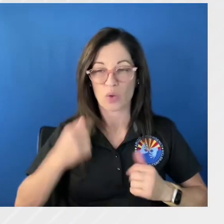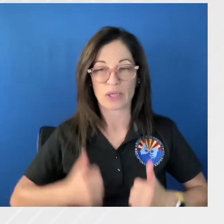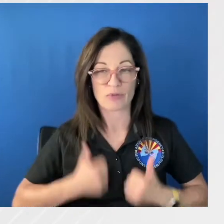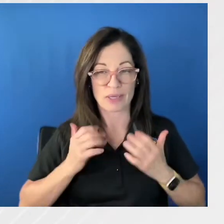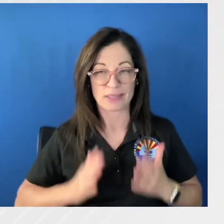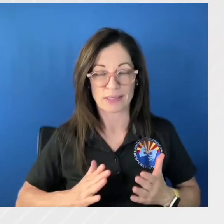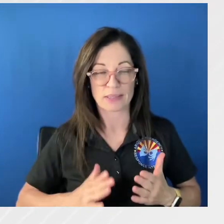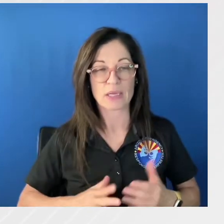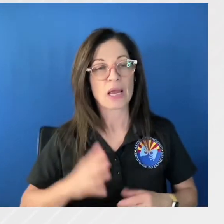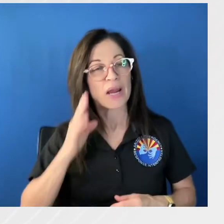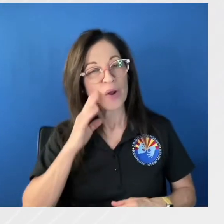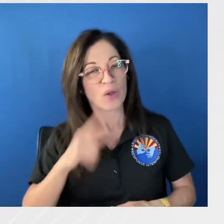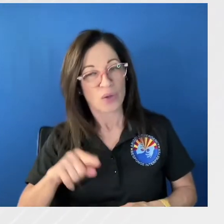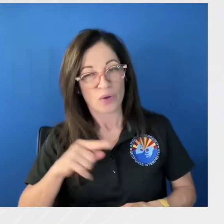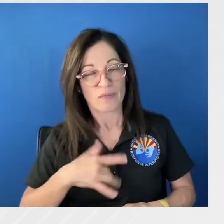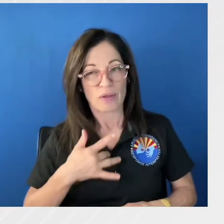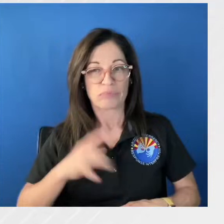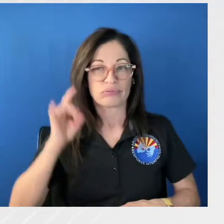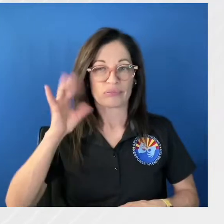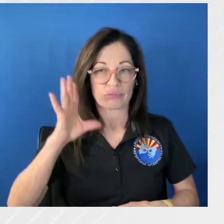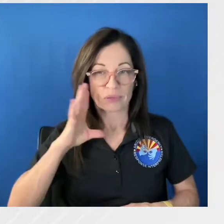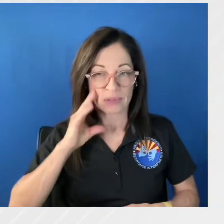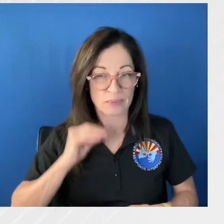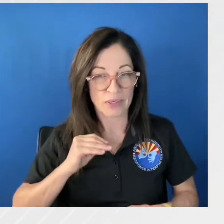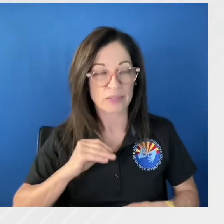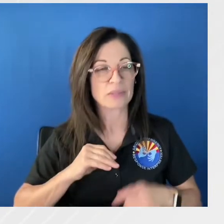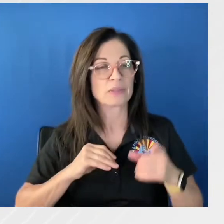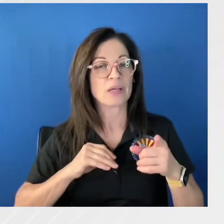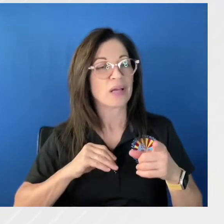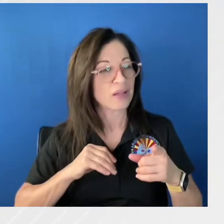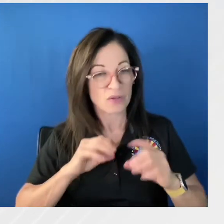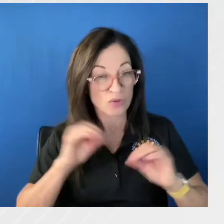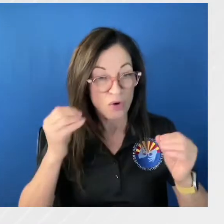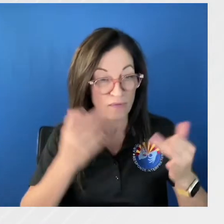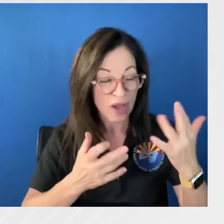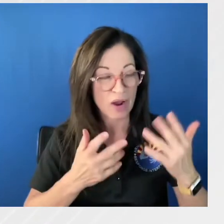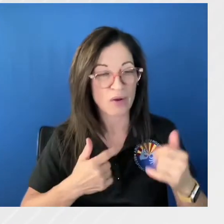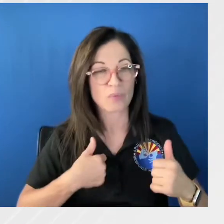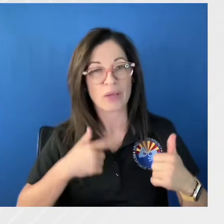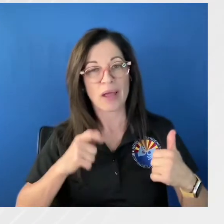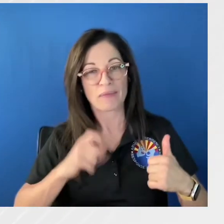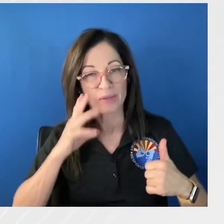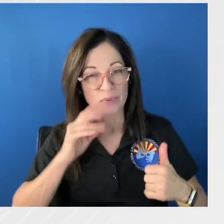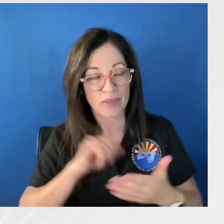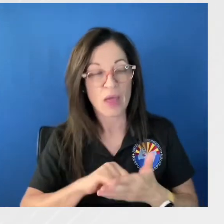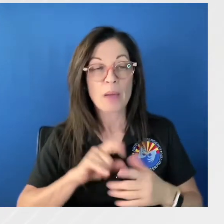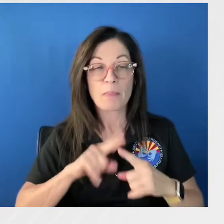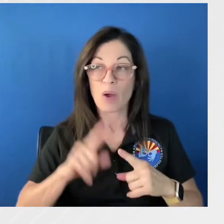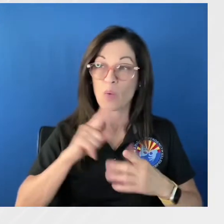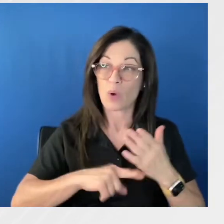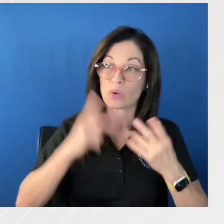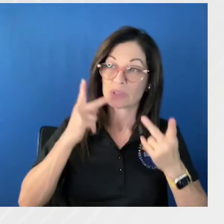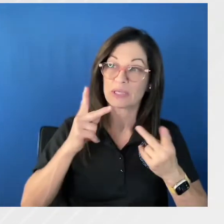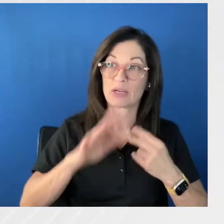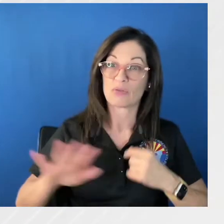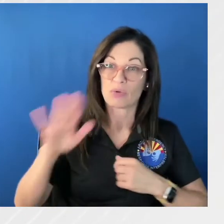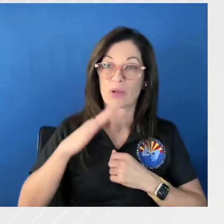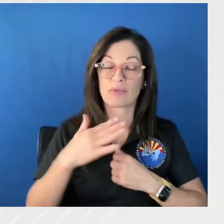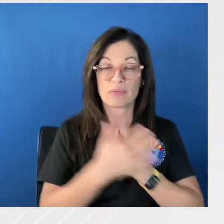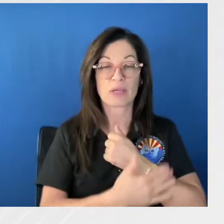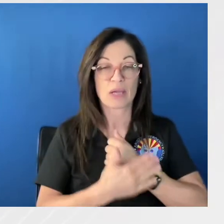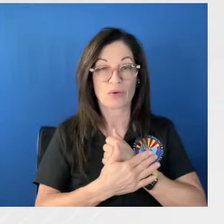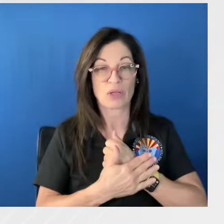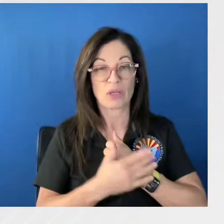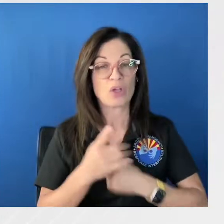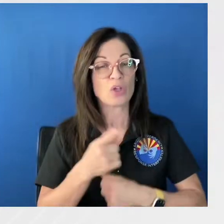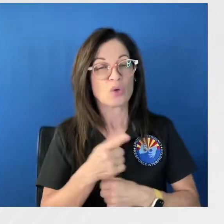get victimized because it happens to you even when there's not a fire. What we're seeing across this county is you guys live in